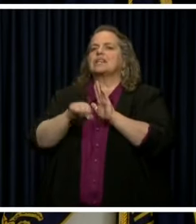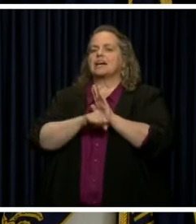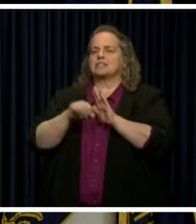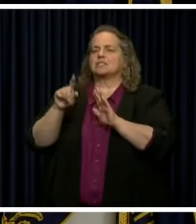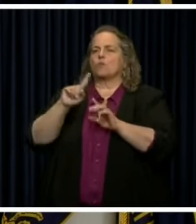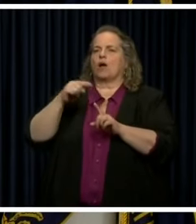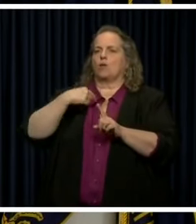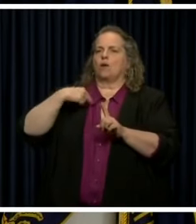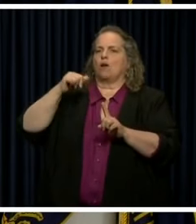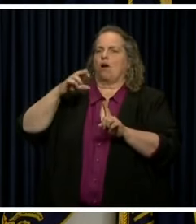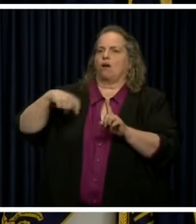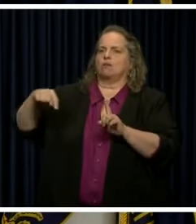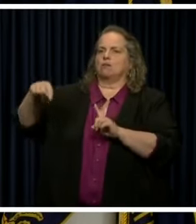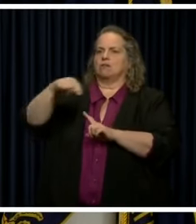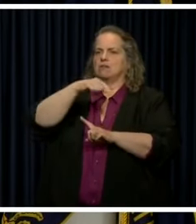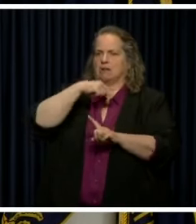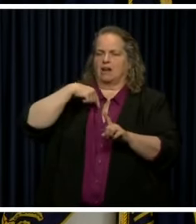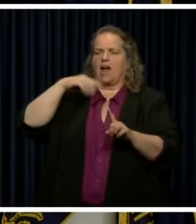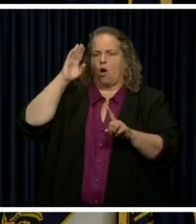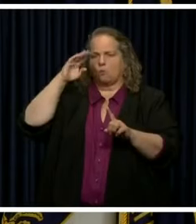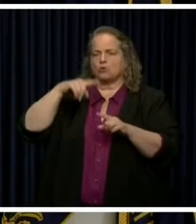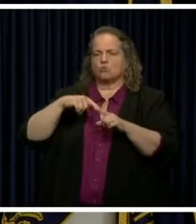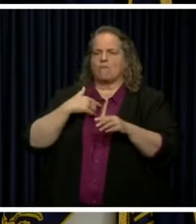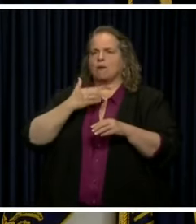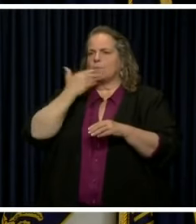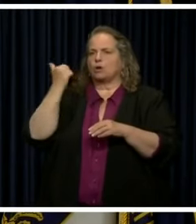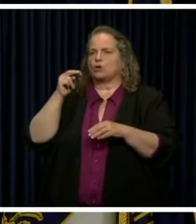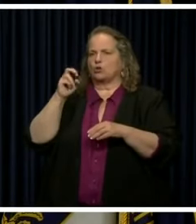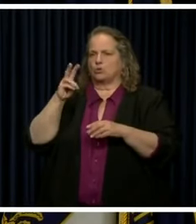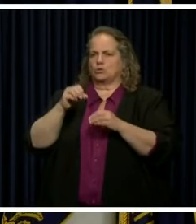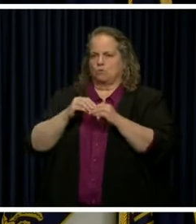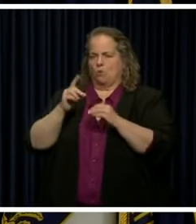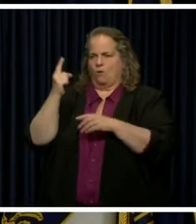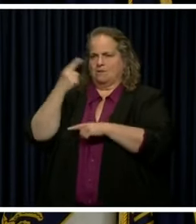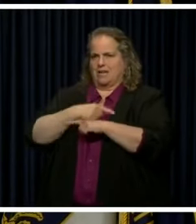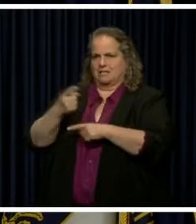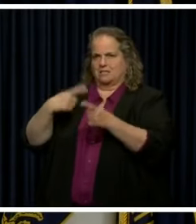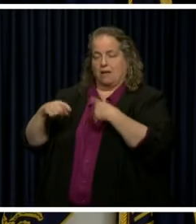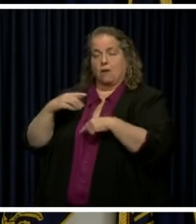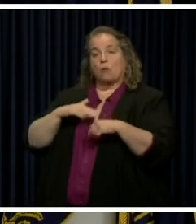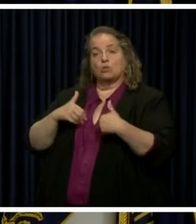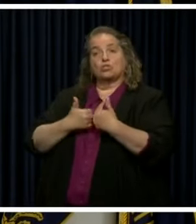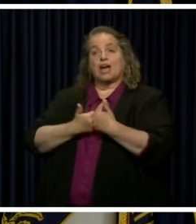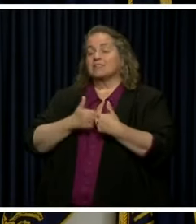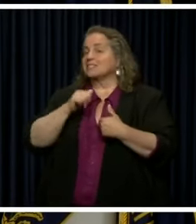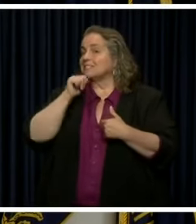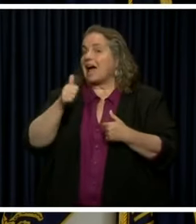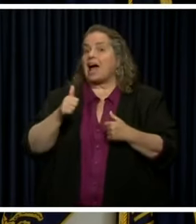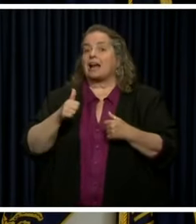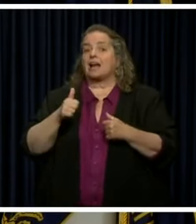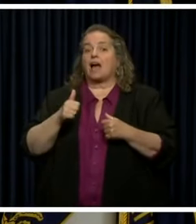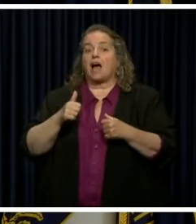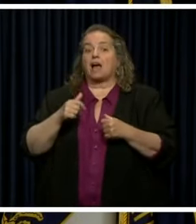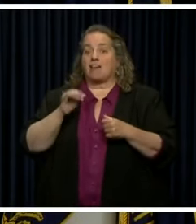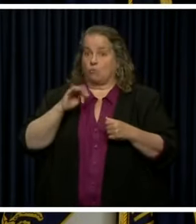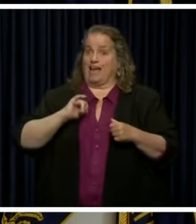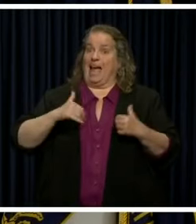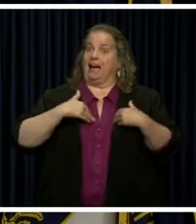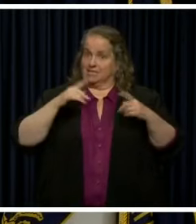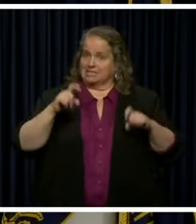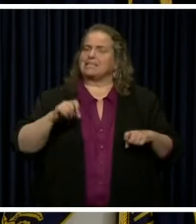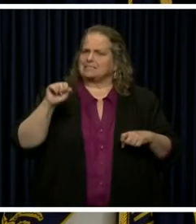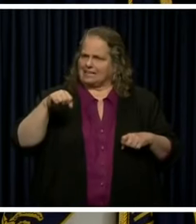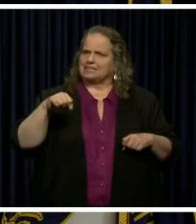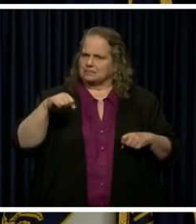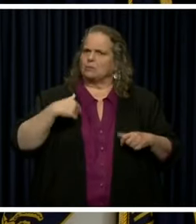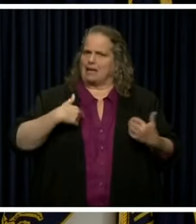been, and I think we'll even have better news in days to come. Our challenge is not going to be capacity. It's going to be getting each and every one of you